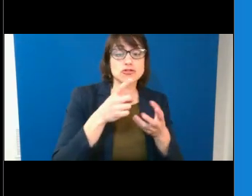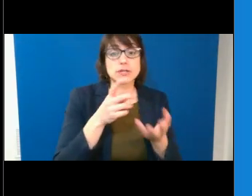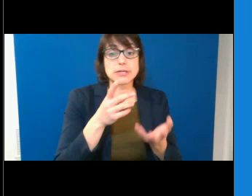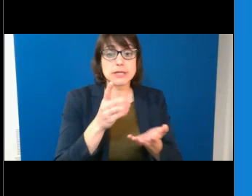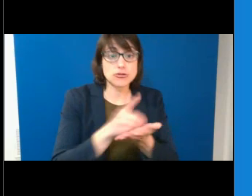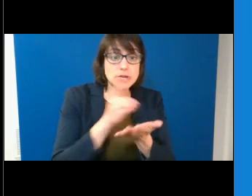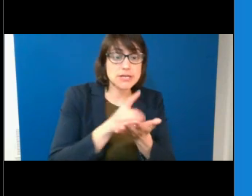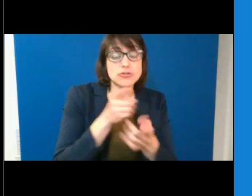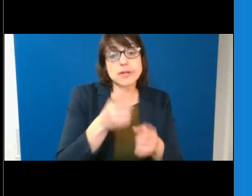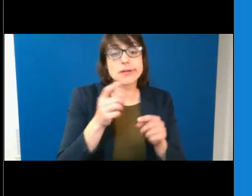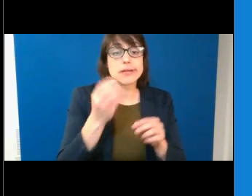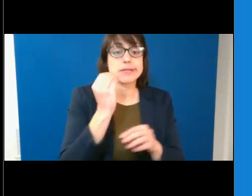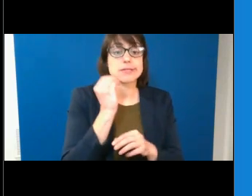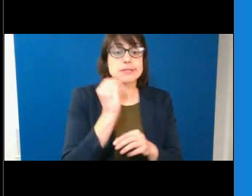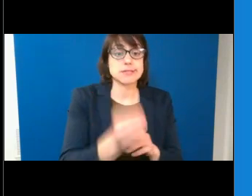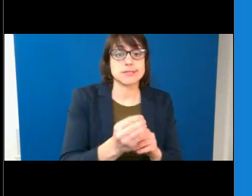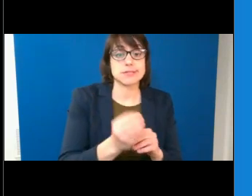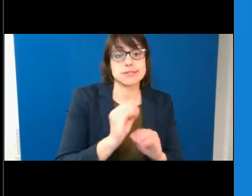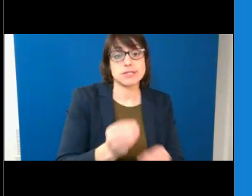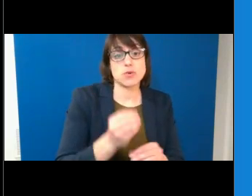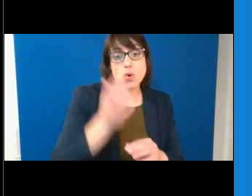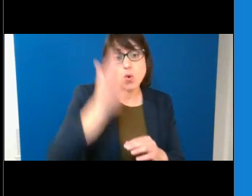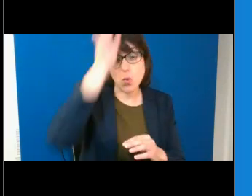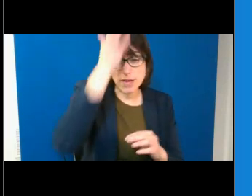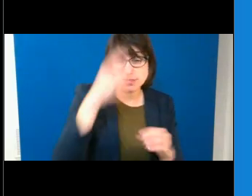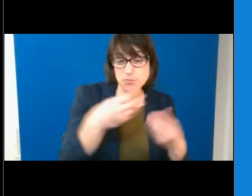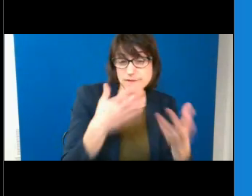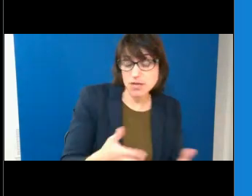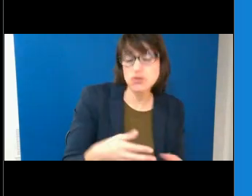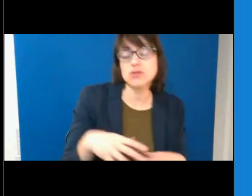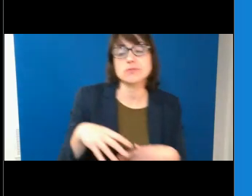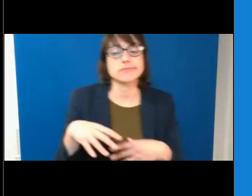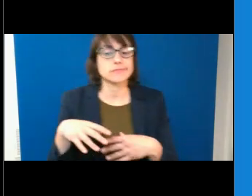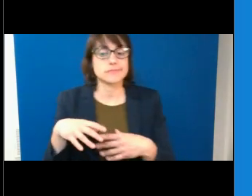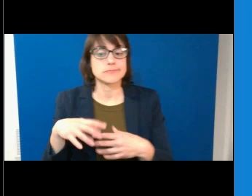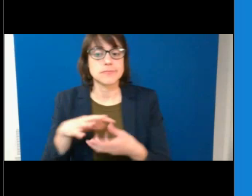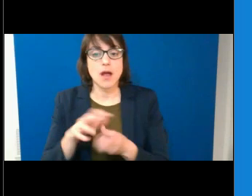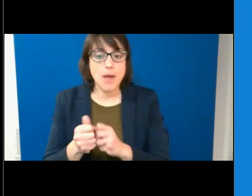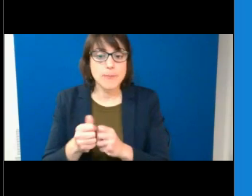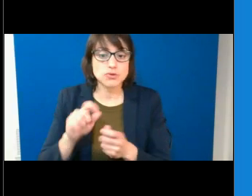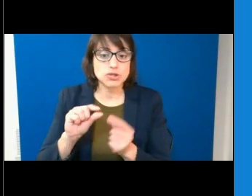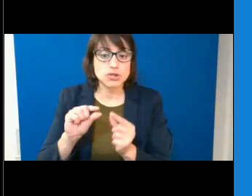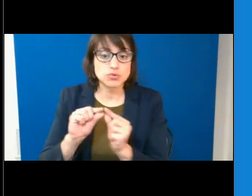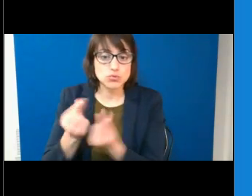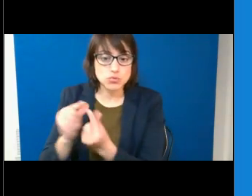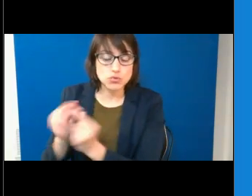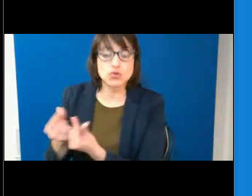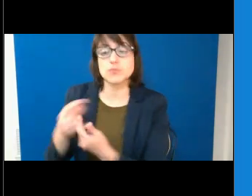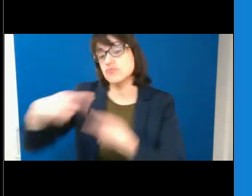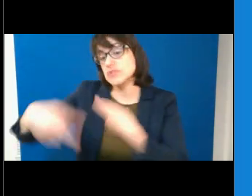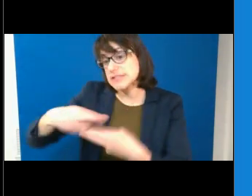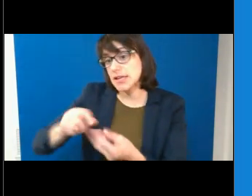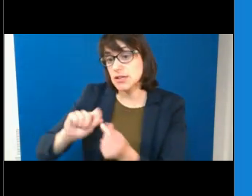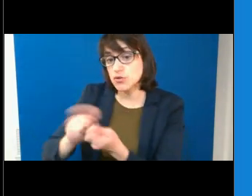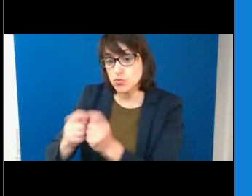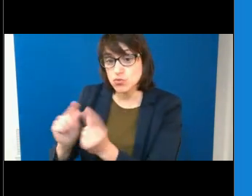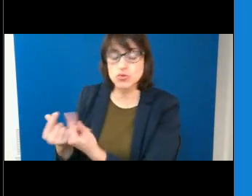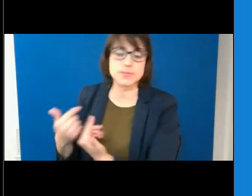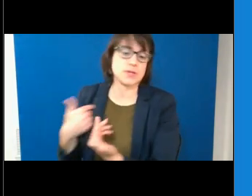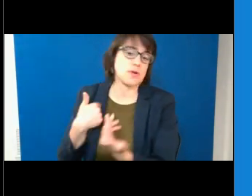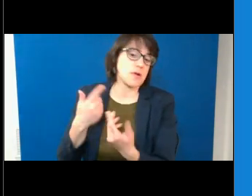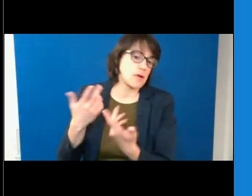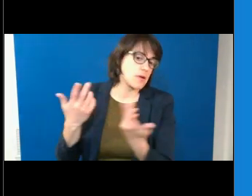reuse and refill technologies, composting groups, recycling groups. We have a calendar of events in the zero waste space. So anything coming